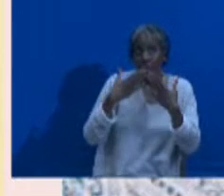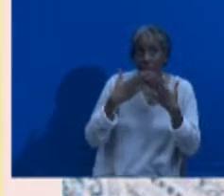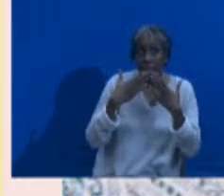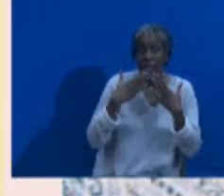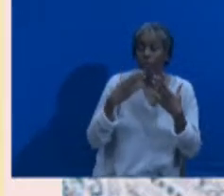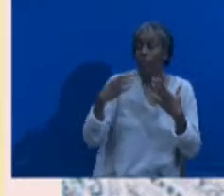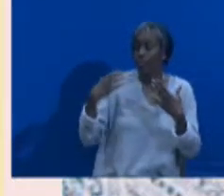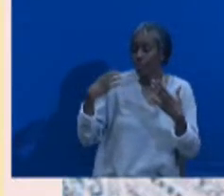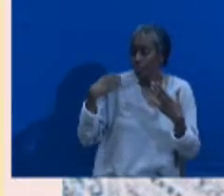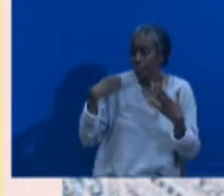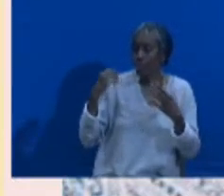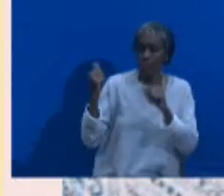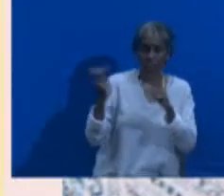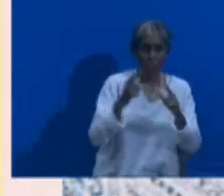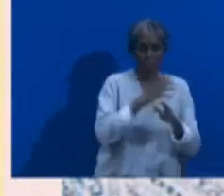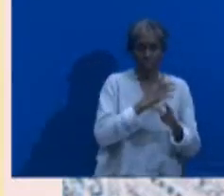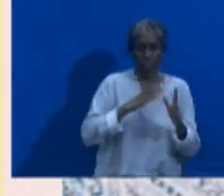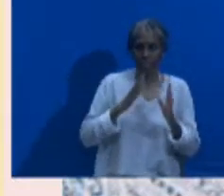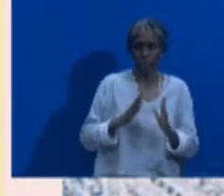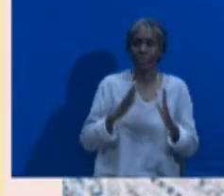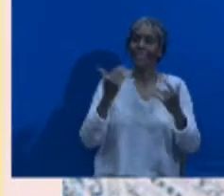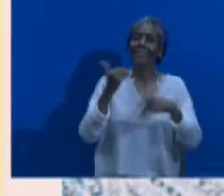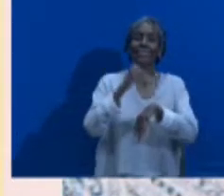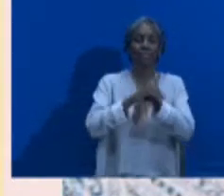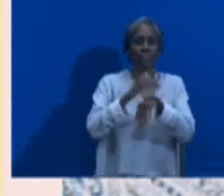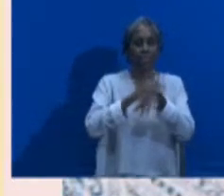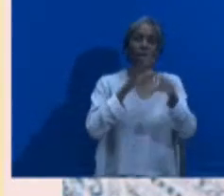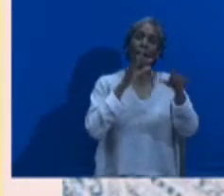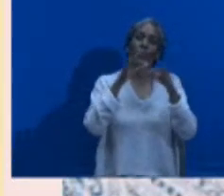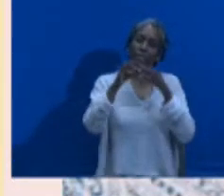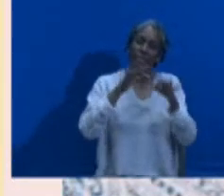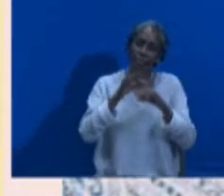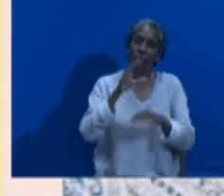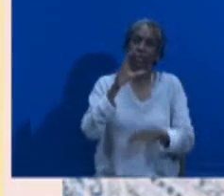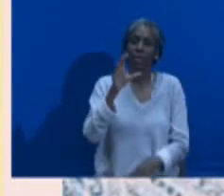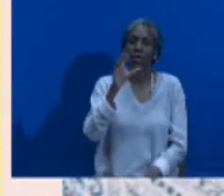Chair Dunlap and Commissioners. Tonight, we'll be walking through the county's COVID-19 revenues and